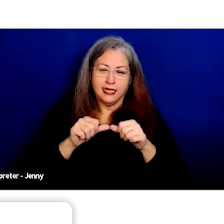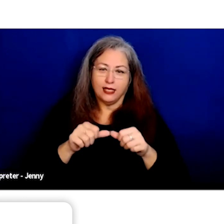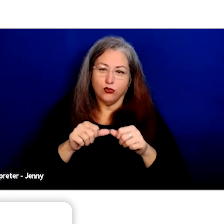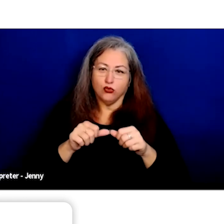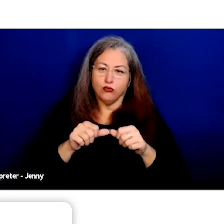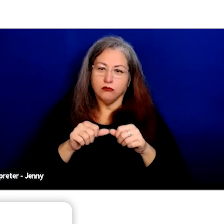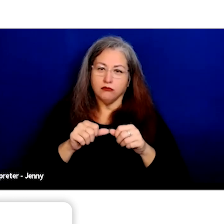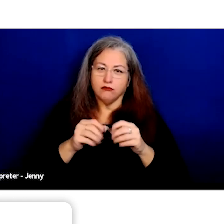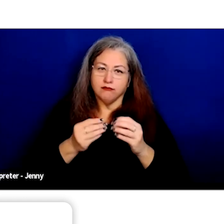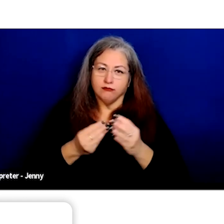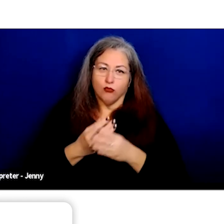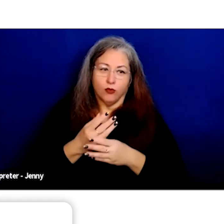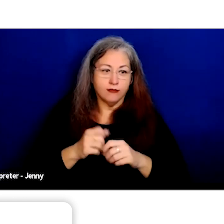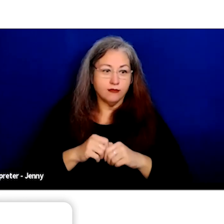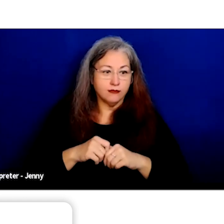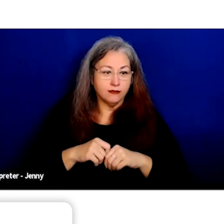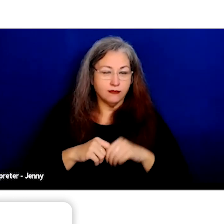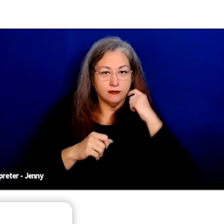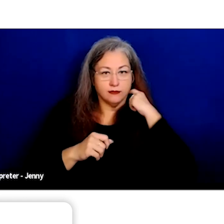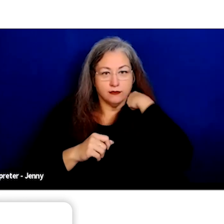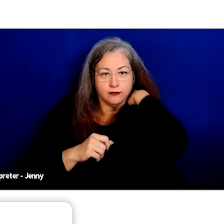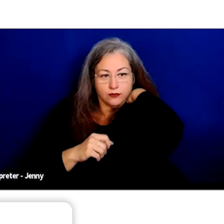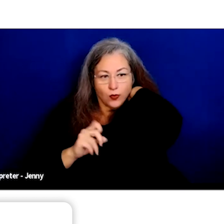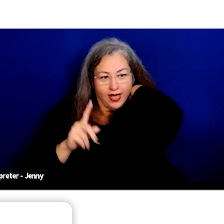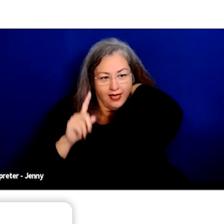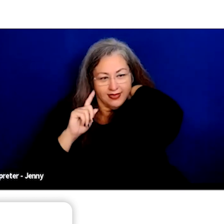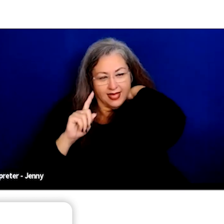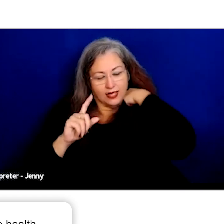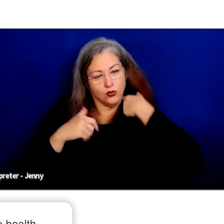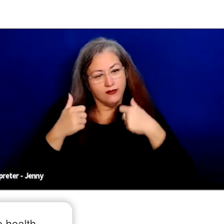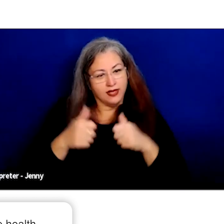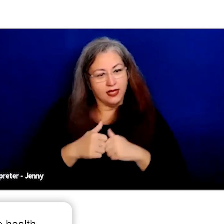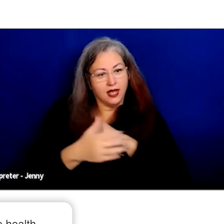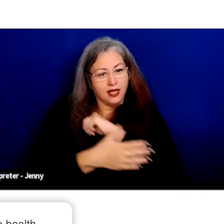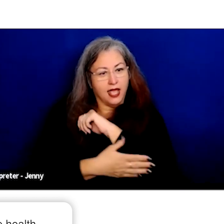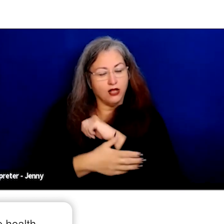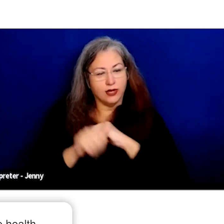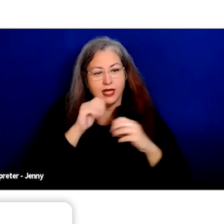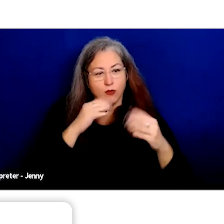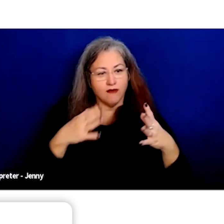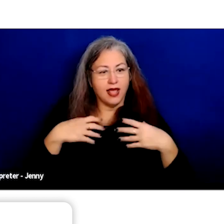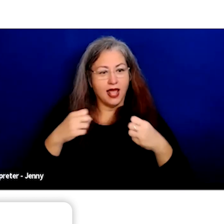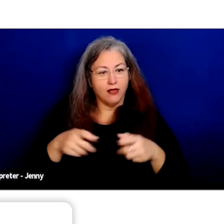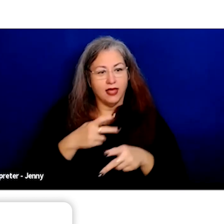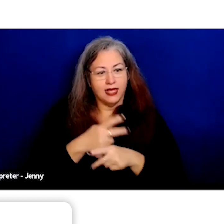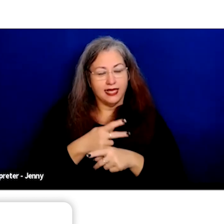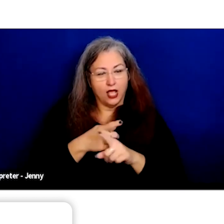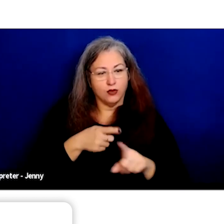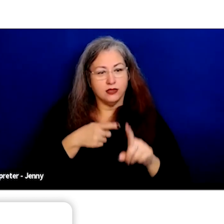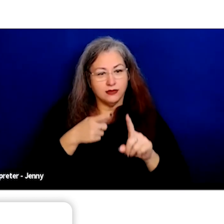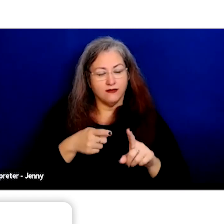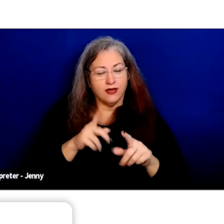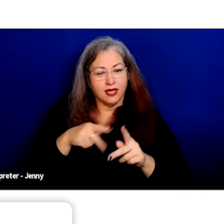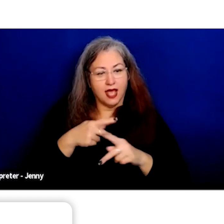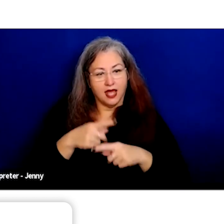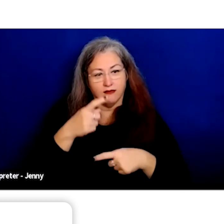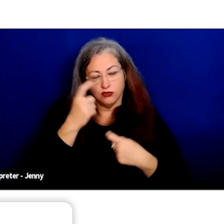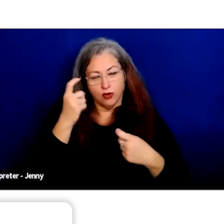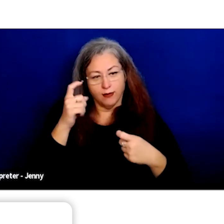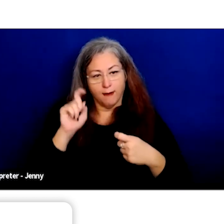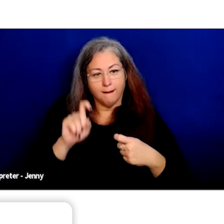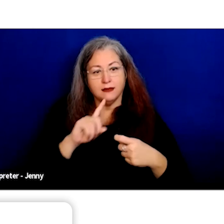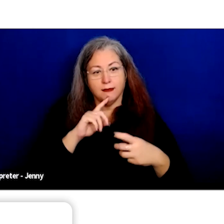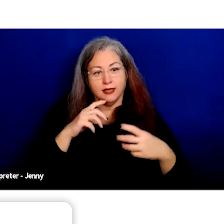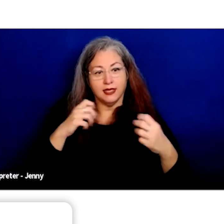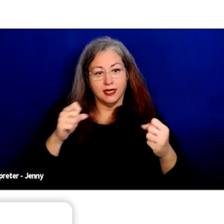sense. All right. I think that living in a country that doesn't provide healthcare is a specific kind of trauma that needs to be